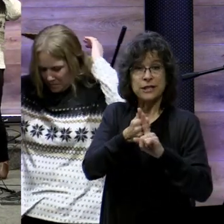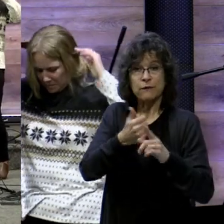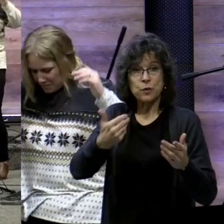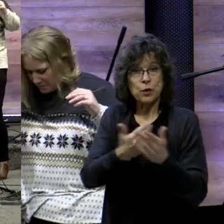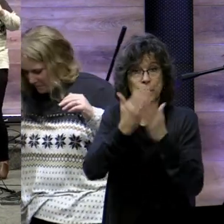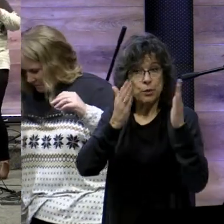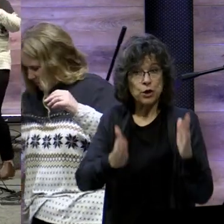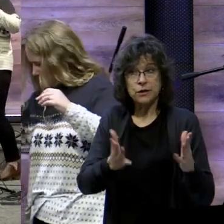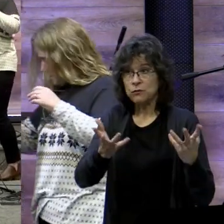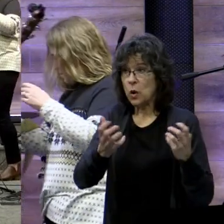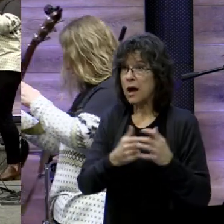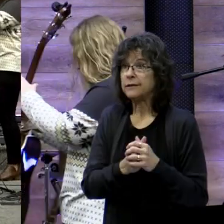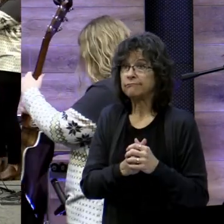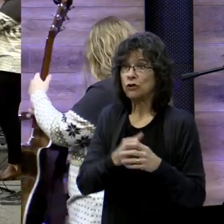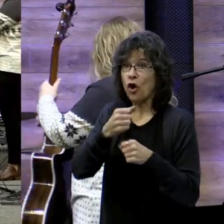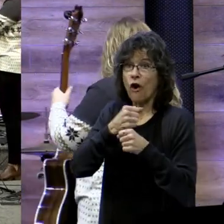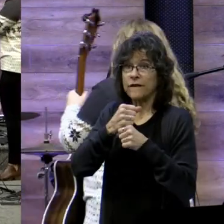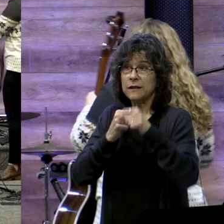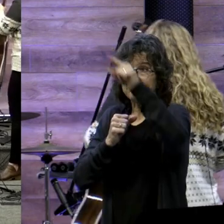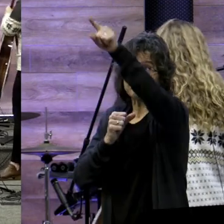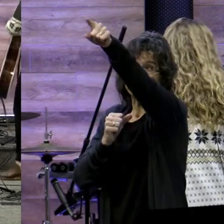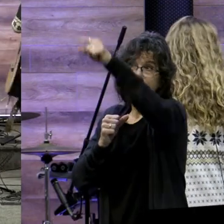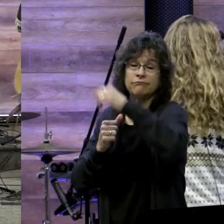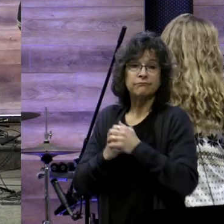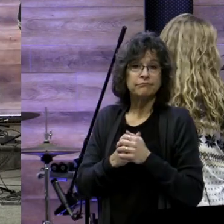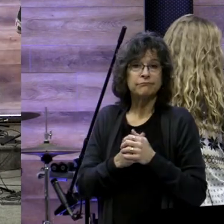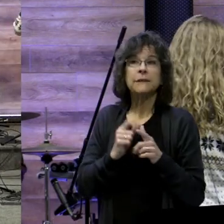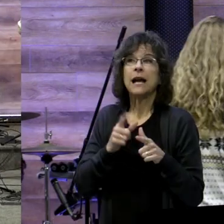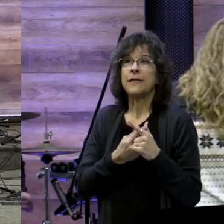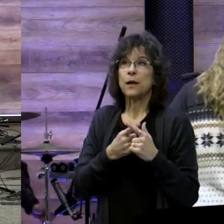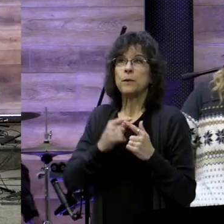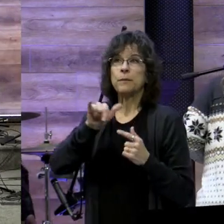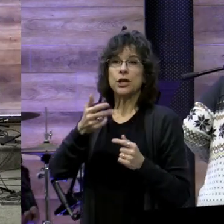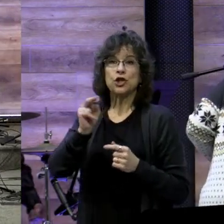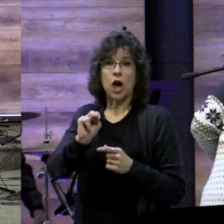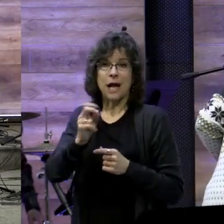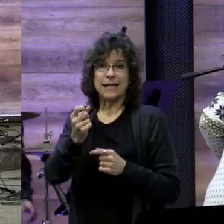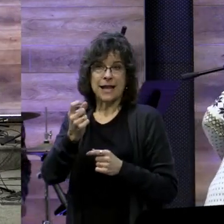back. You're welcome to that. And then in a minute or so, we'll be in John 11 together.